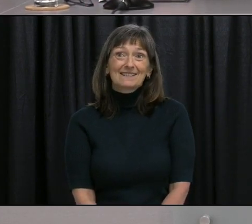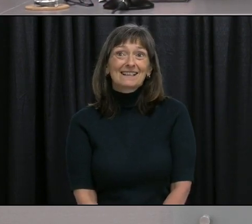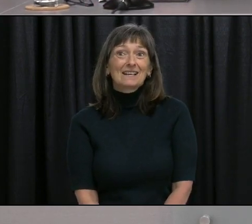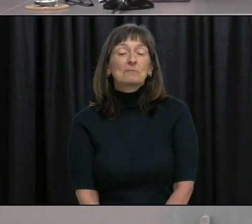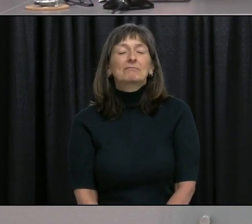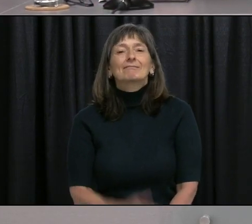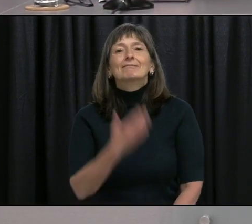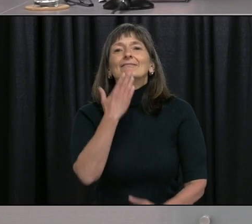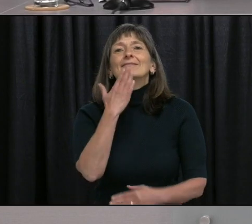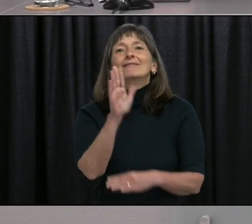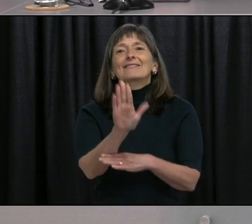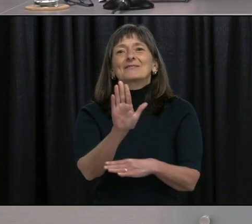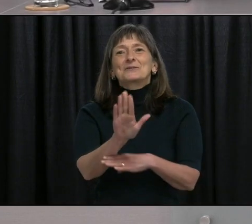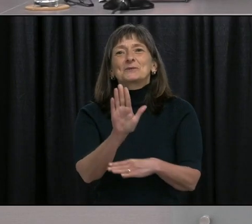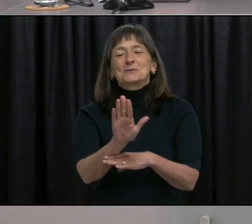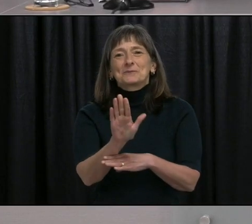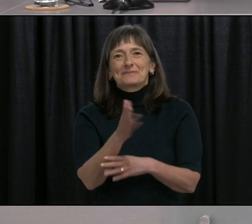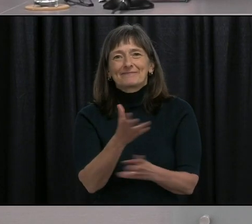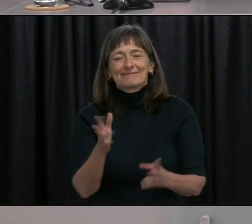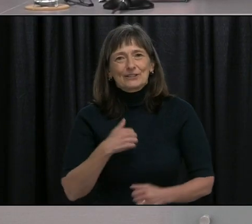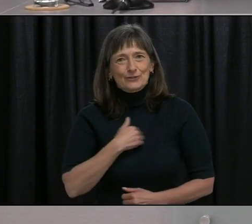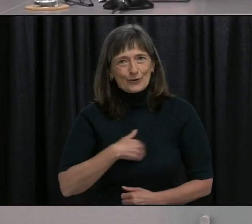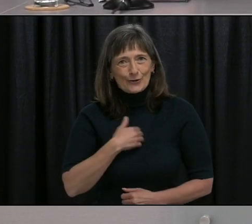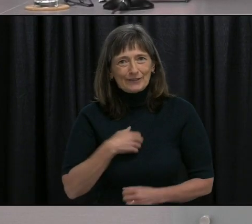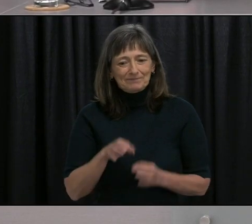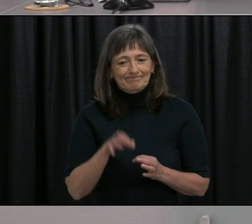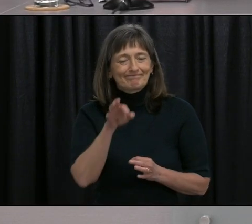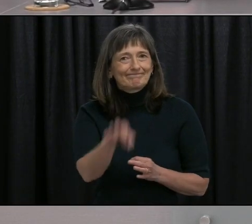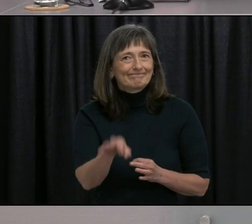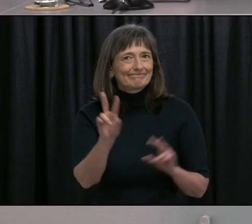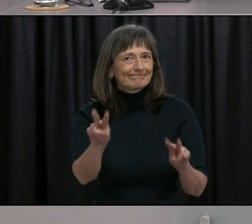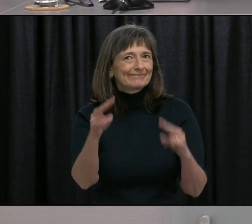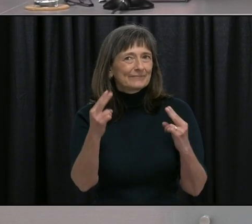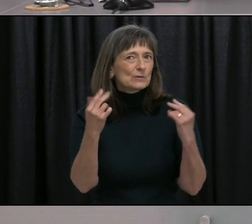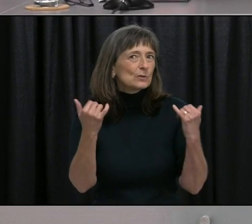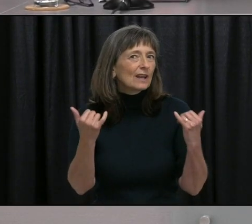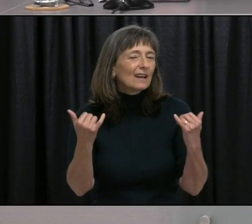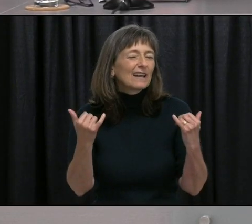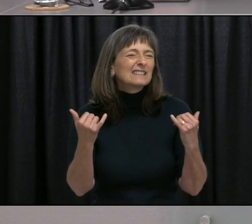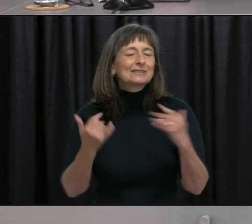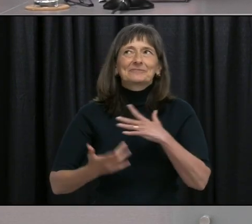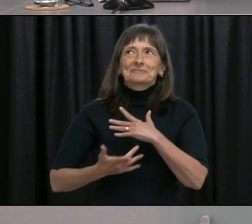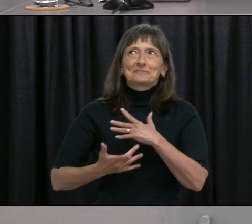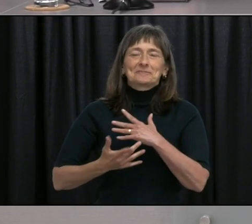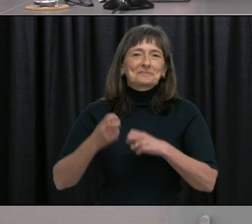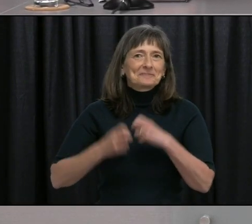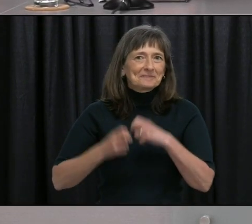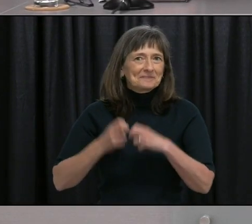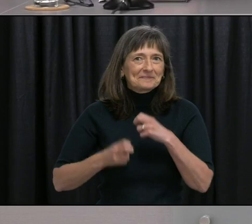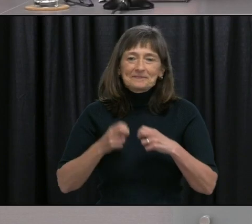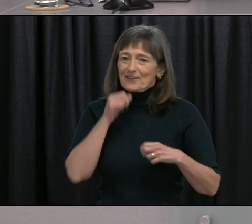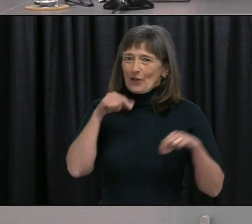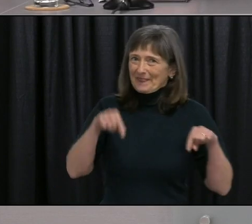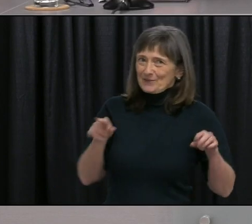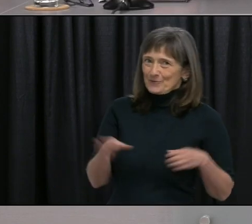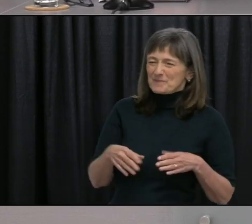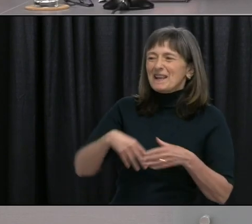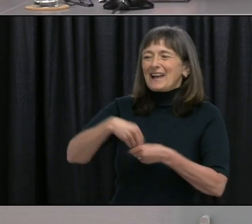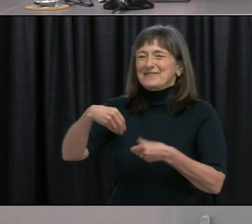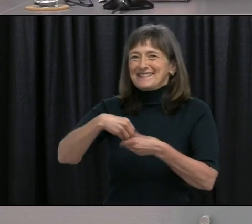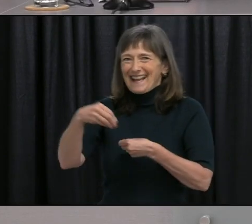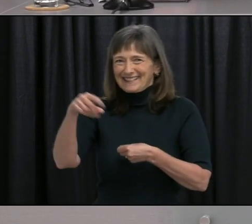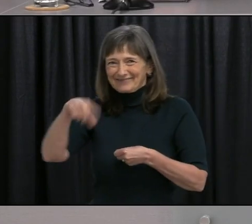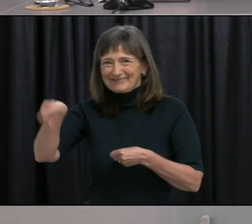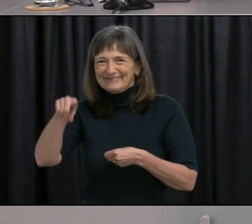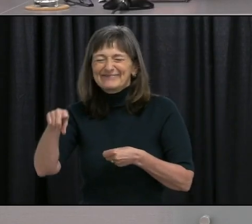Good afternoon, everyone, and sorry for the delay. It was some technical difficulties, not in this room, but outside of